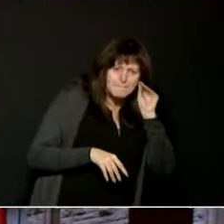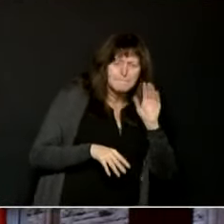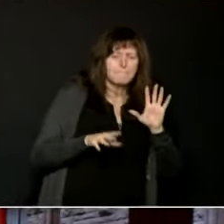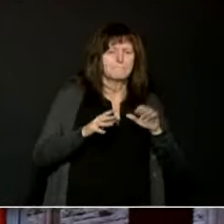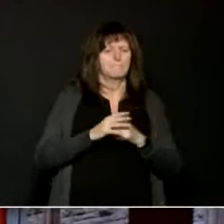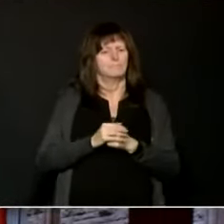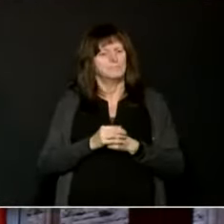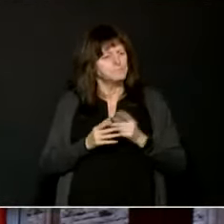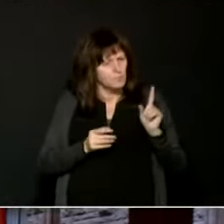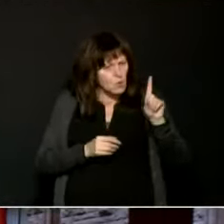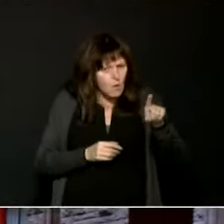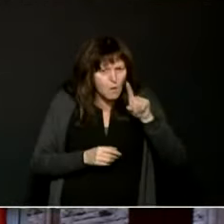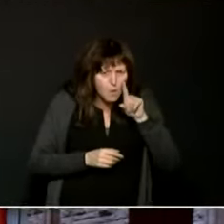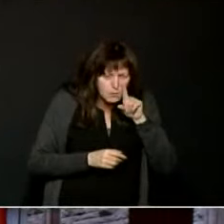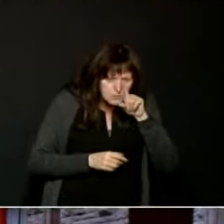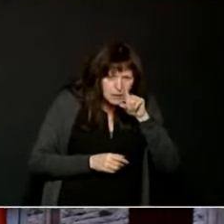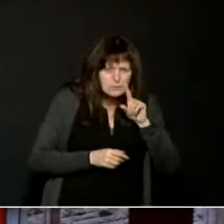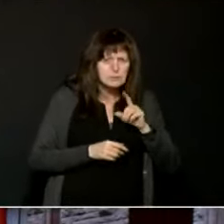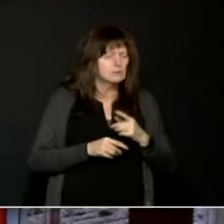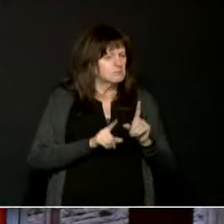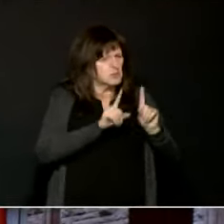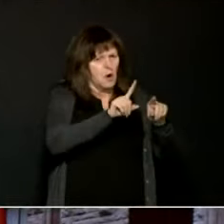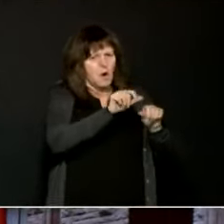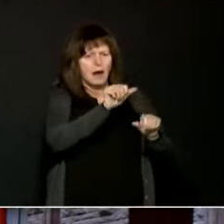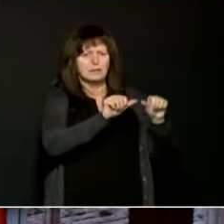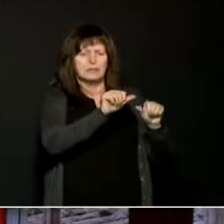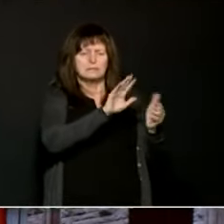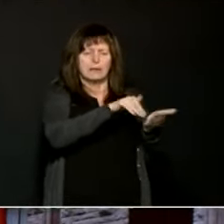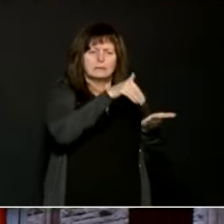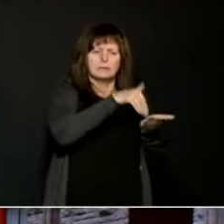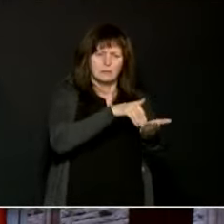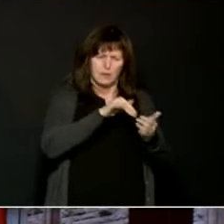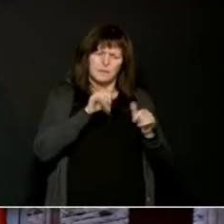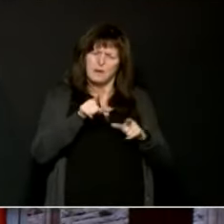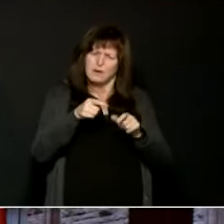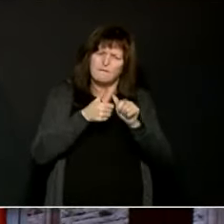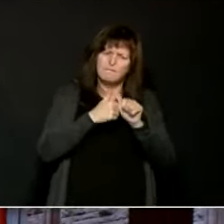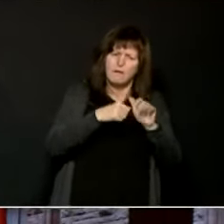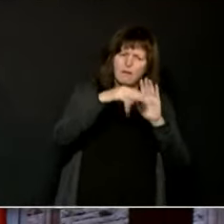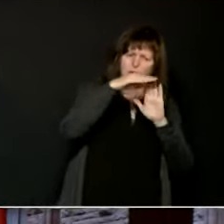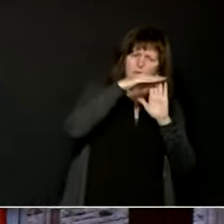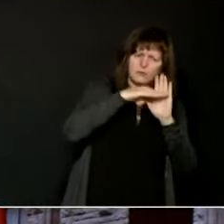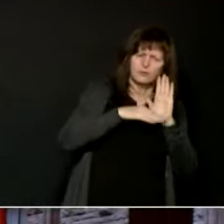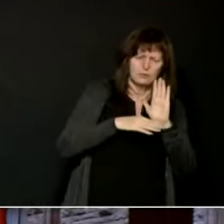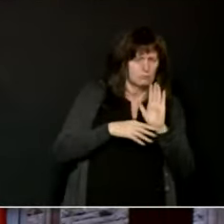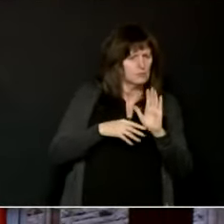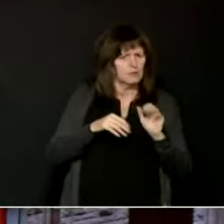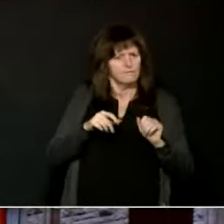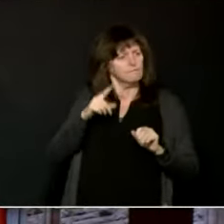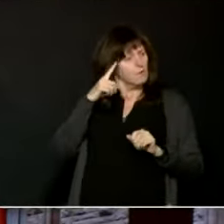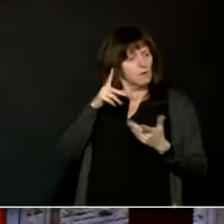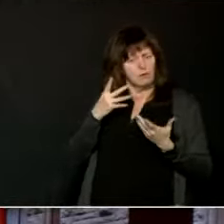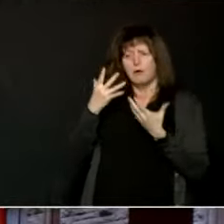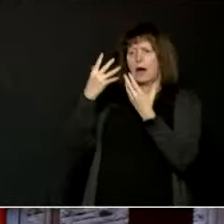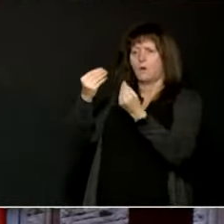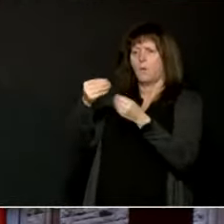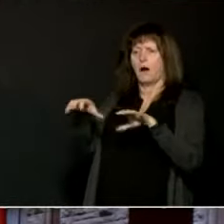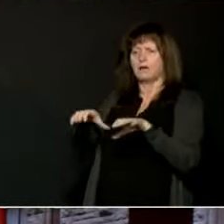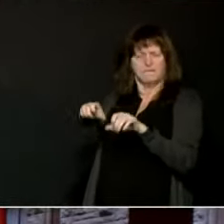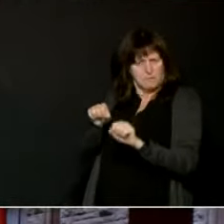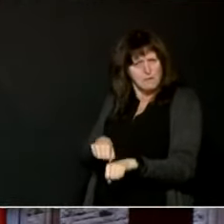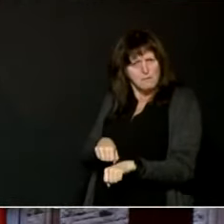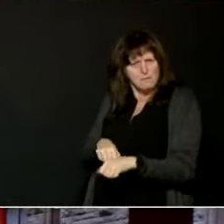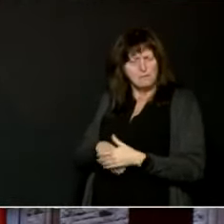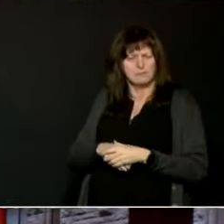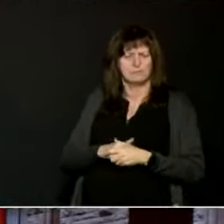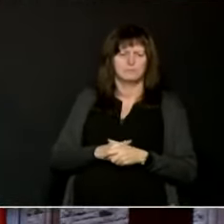at an assessment center. We're also looking at how we might try to look at some of our ones that have